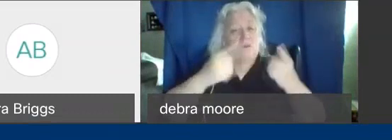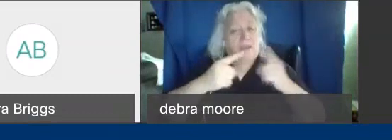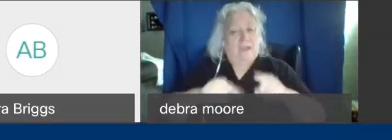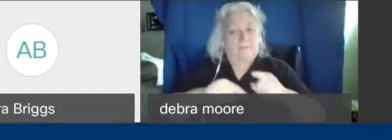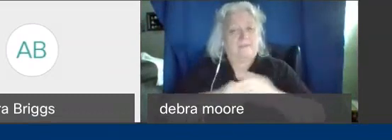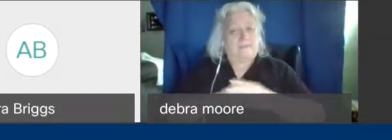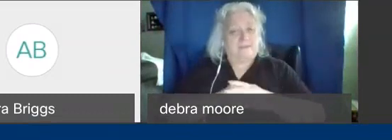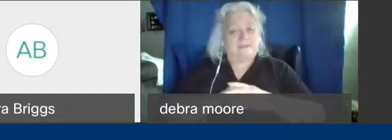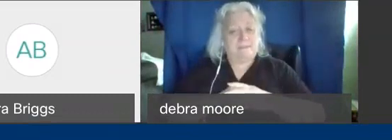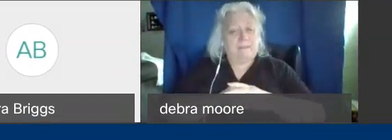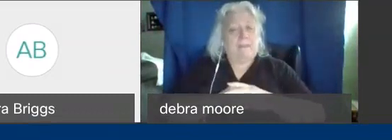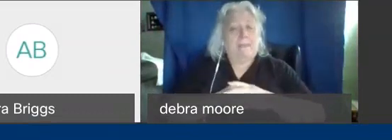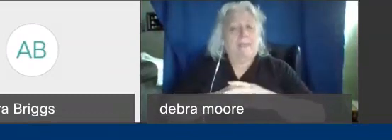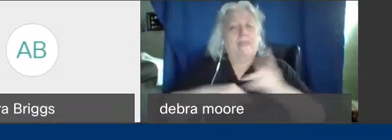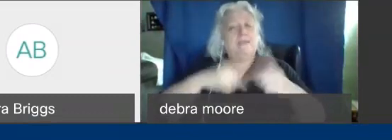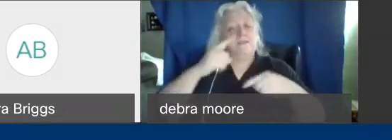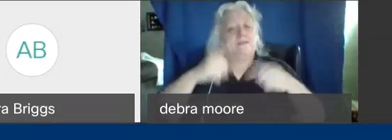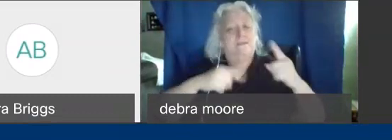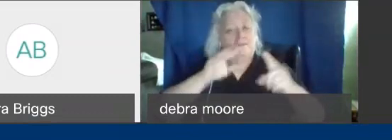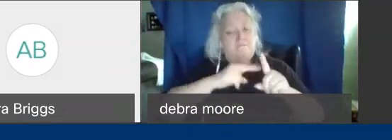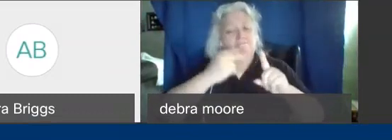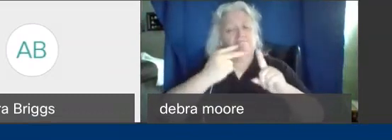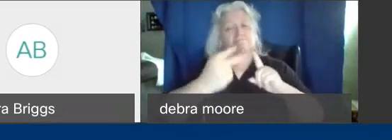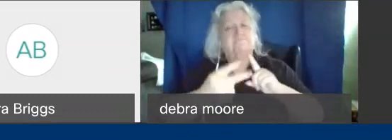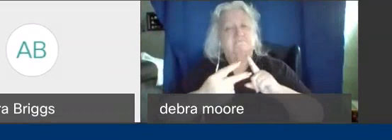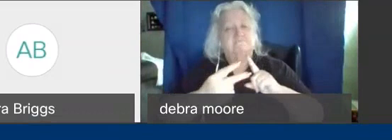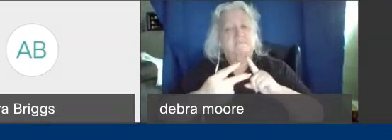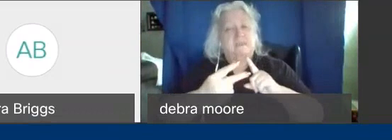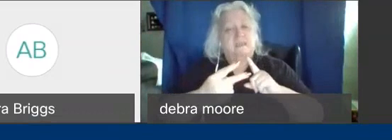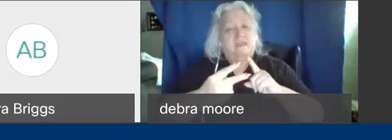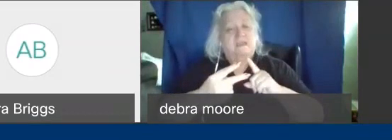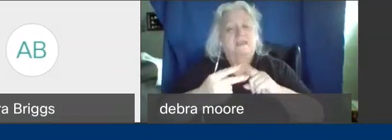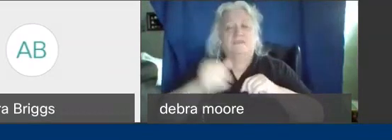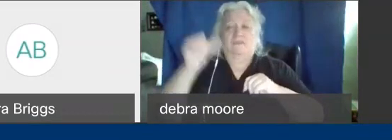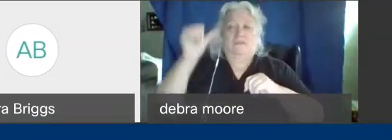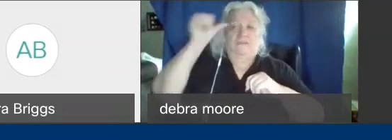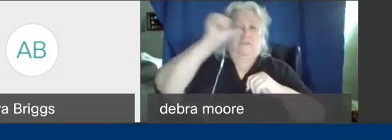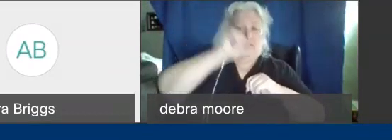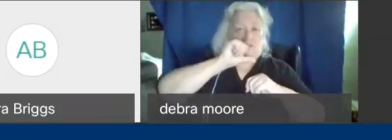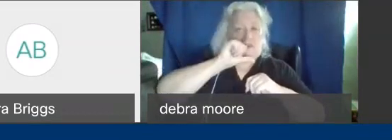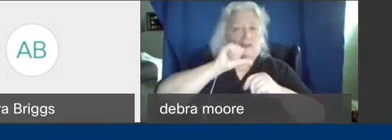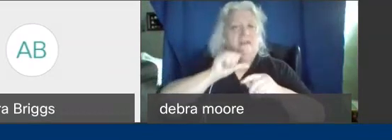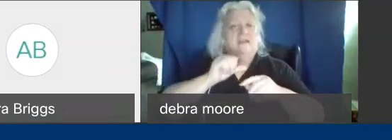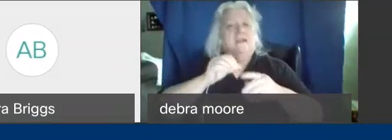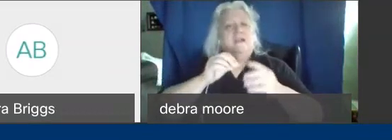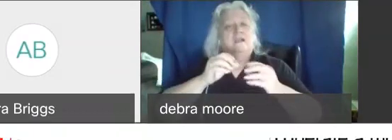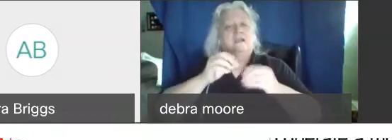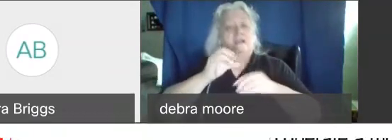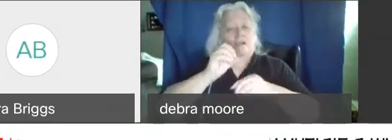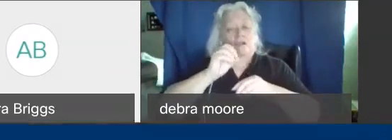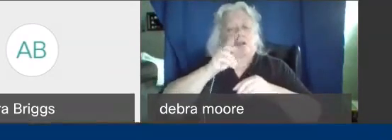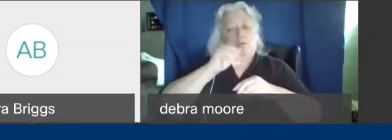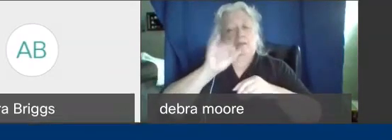confinement. And there's different sections if you're just intoxicated or if you're found intoxicated with an open